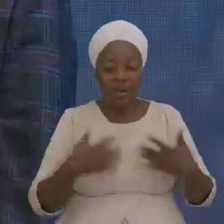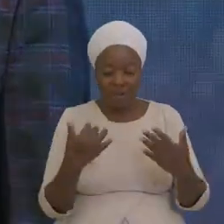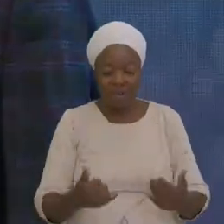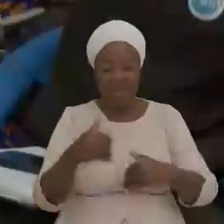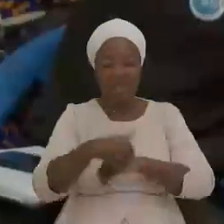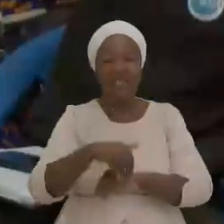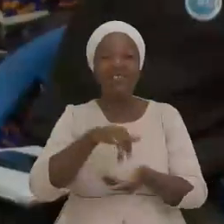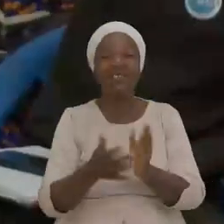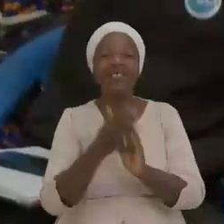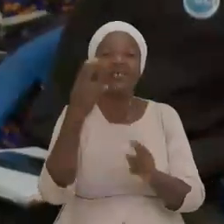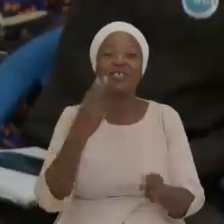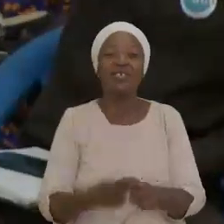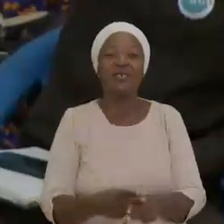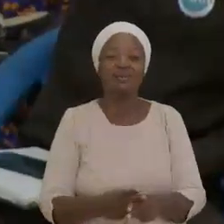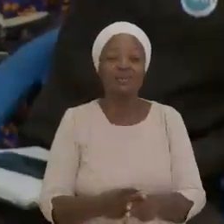Jesus' name.